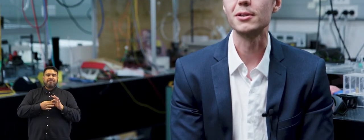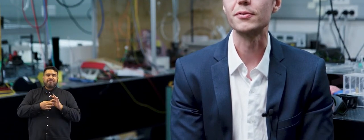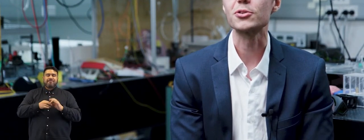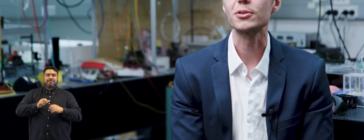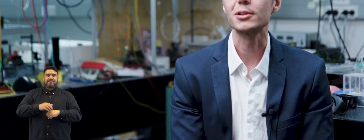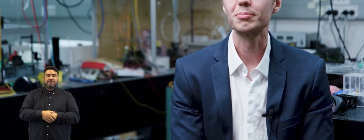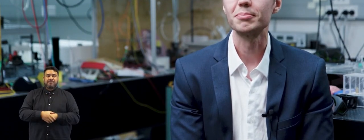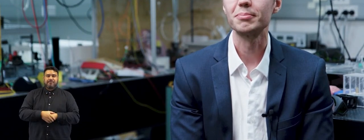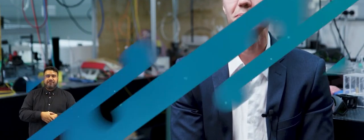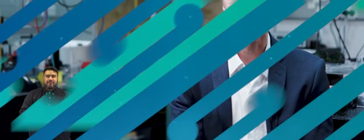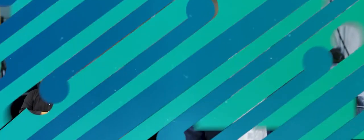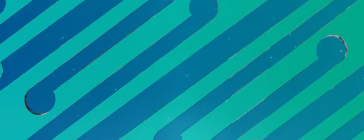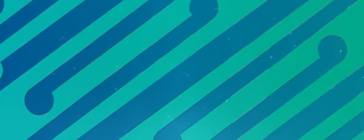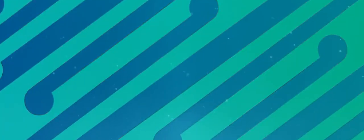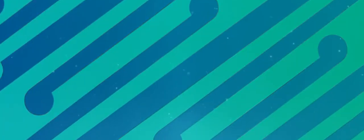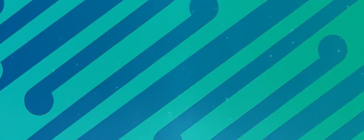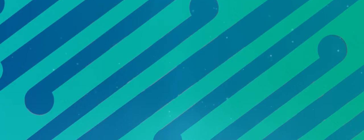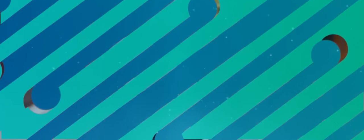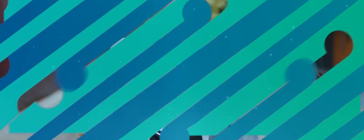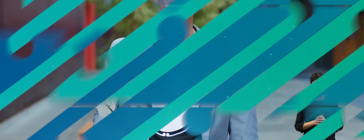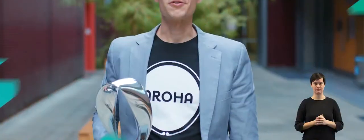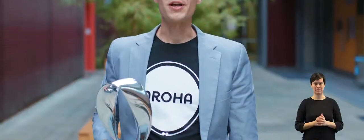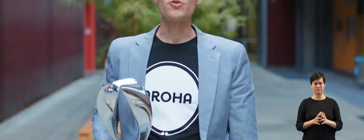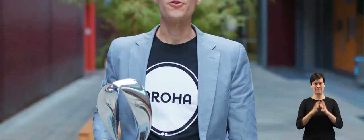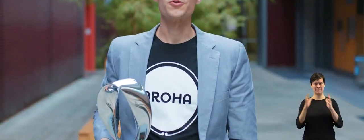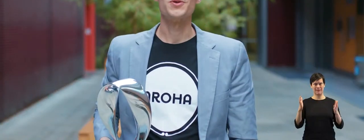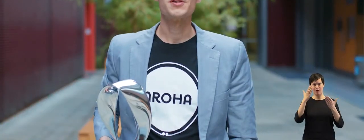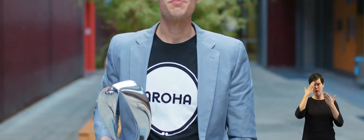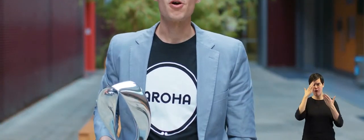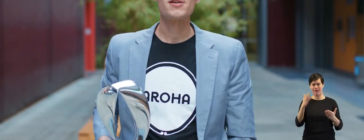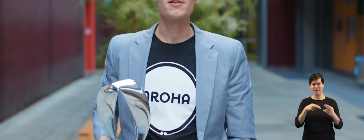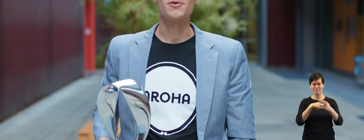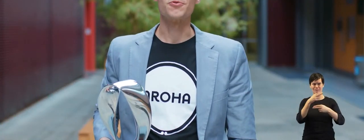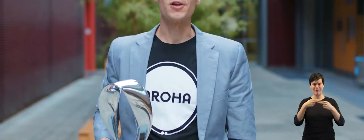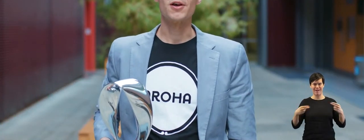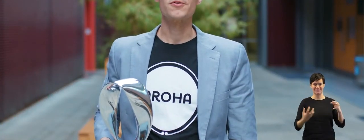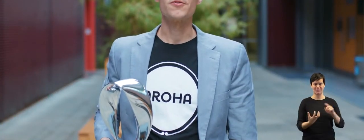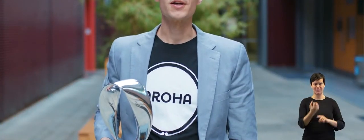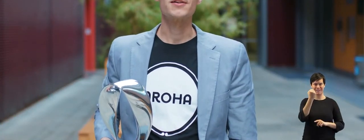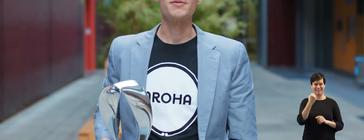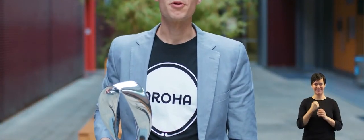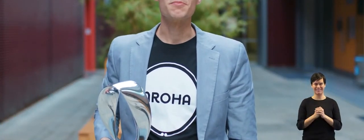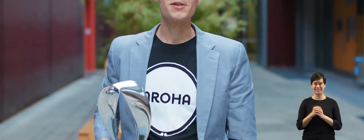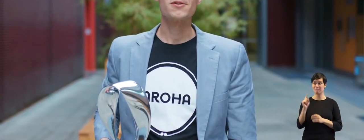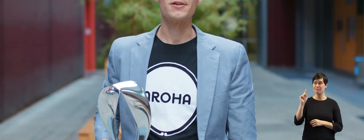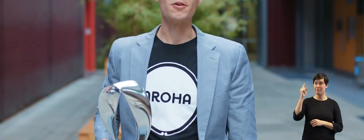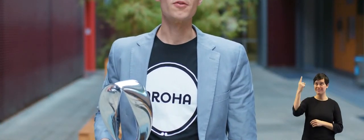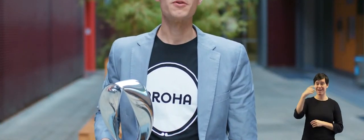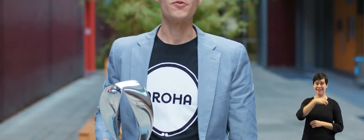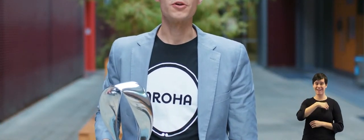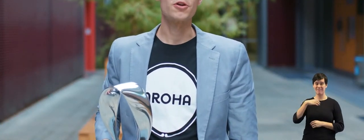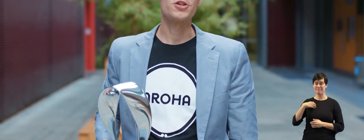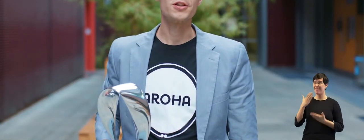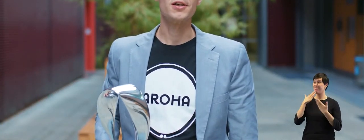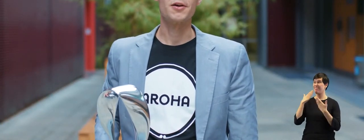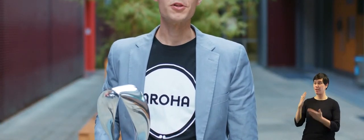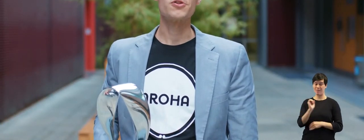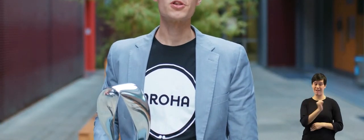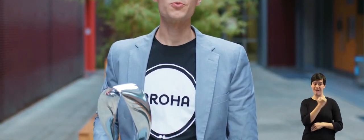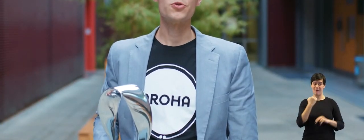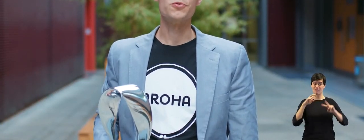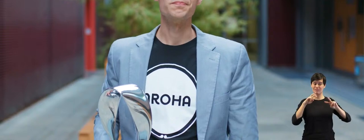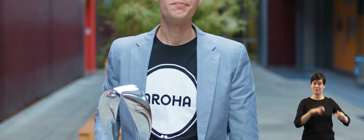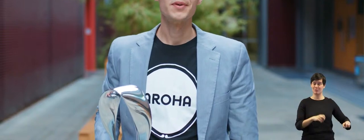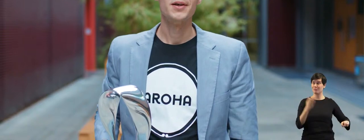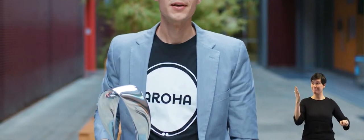that I do as an individual. It's really a great honor to win this prize, and I would really like to thank the Prime Minister and the government for acknowledging the